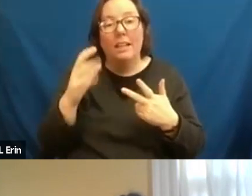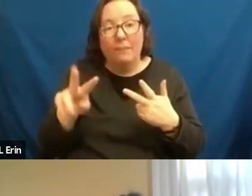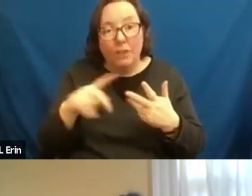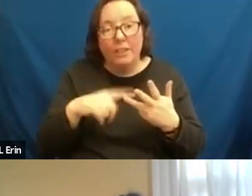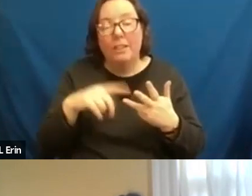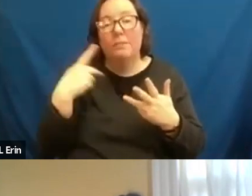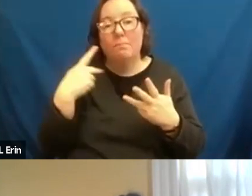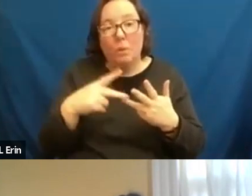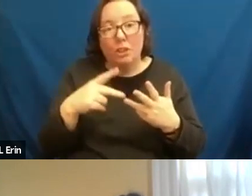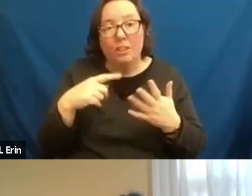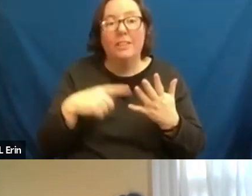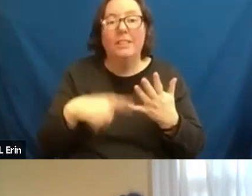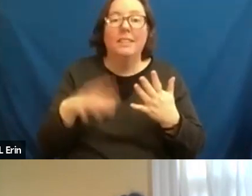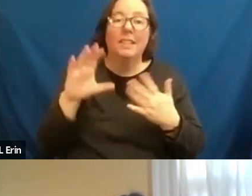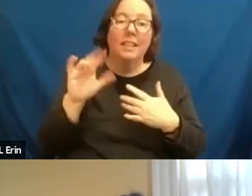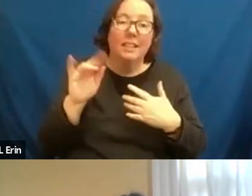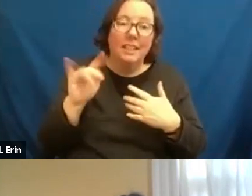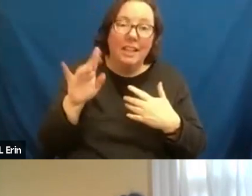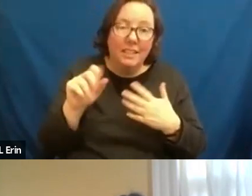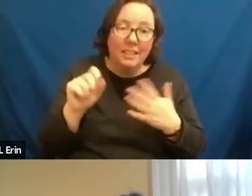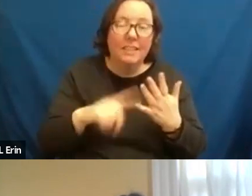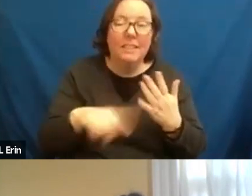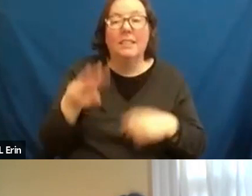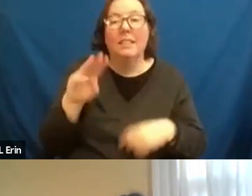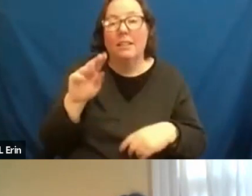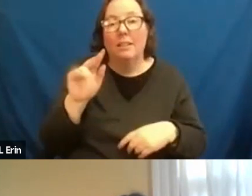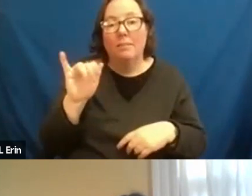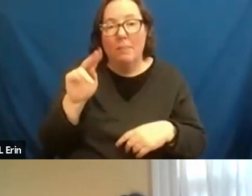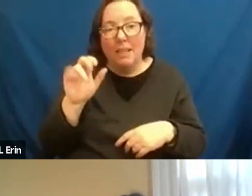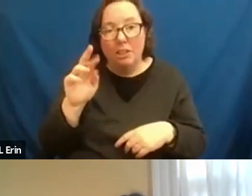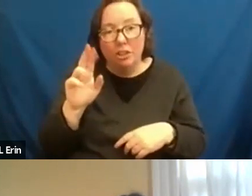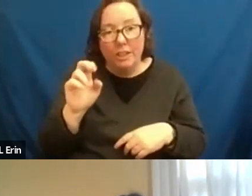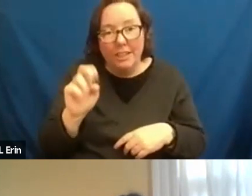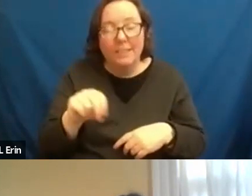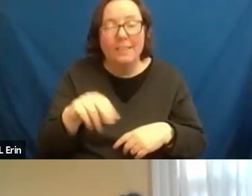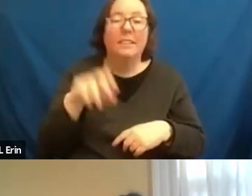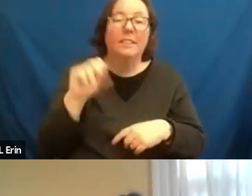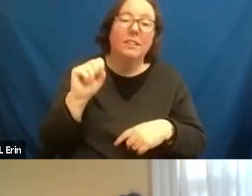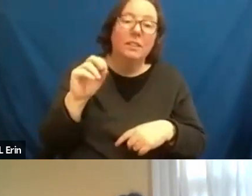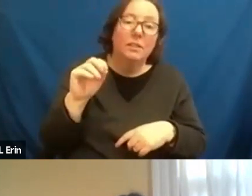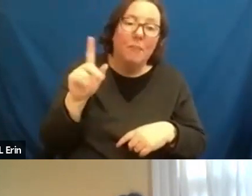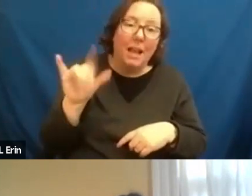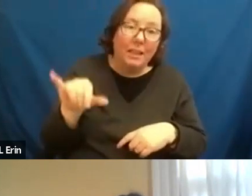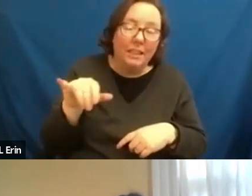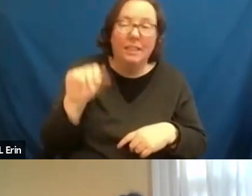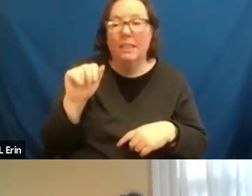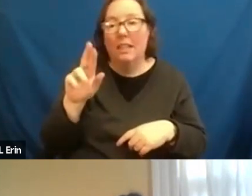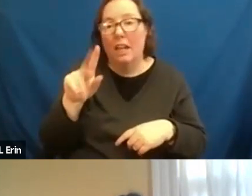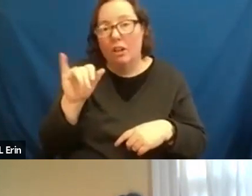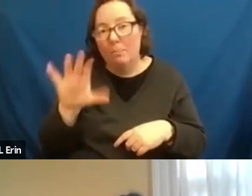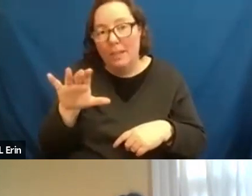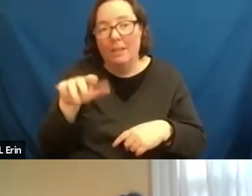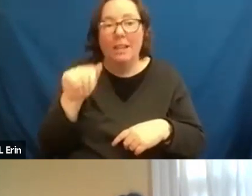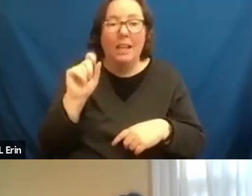Mandarin, Vietnamese, Somali, Arabic, and American Sign Language. After I finish introducing